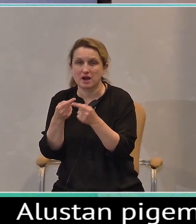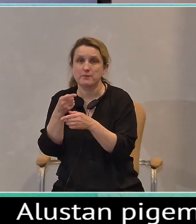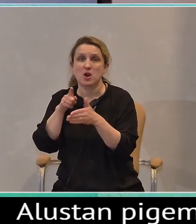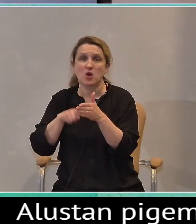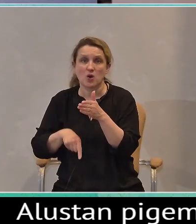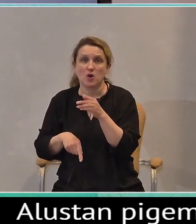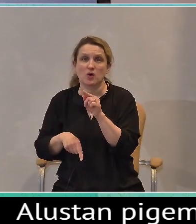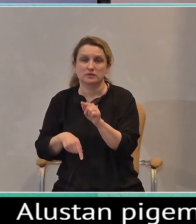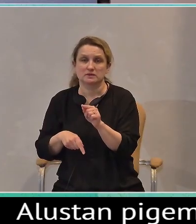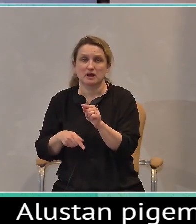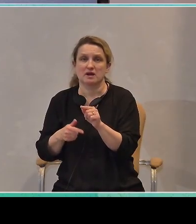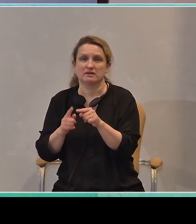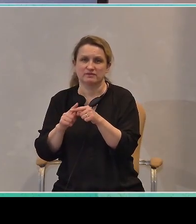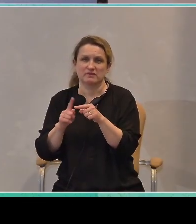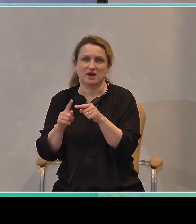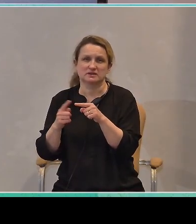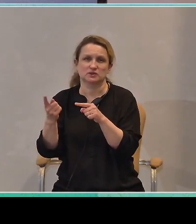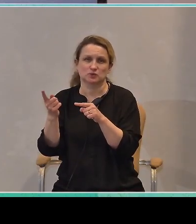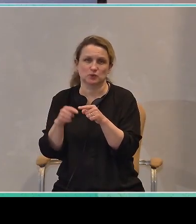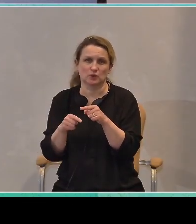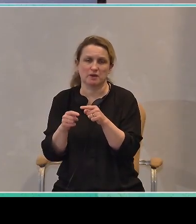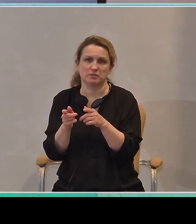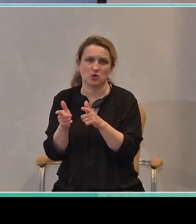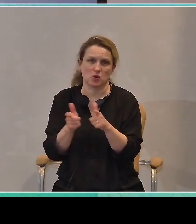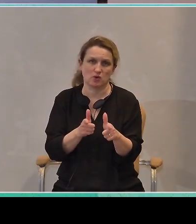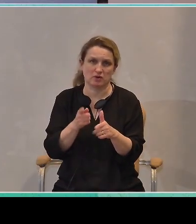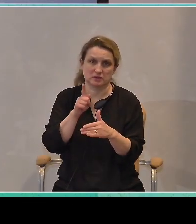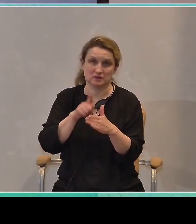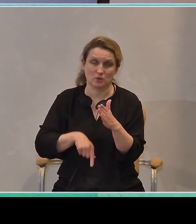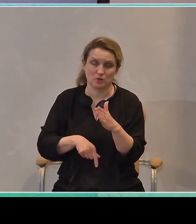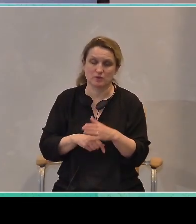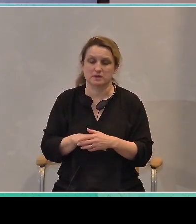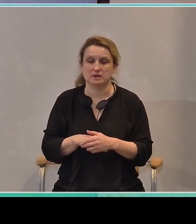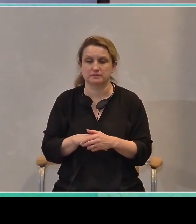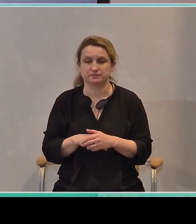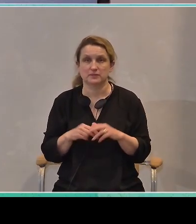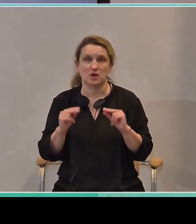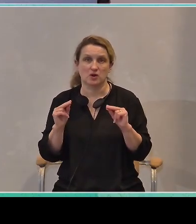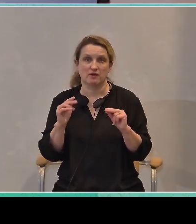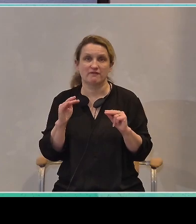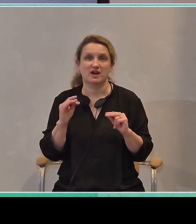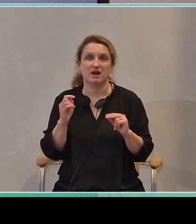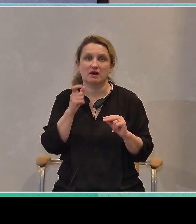We have been seeing specialists about this, and I hope we'll be able to get it under control soon.